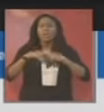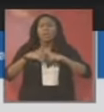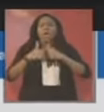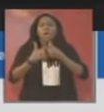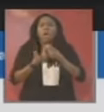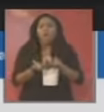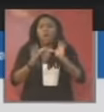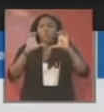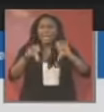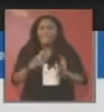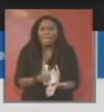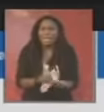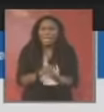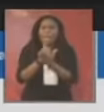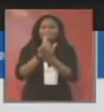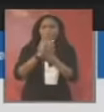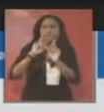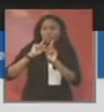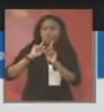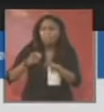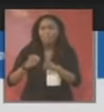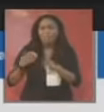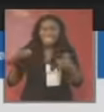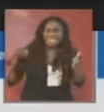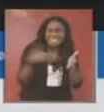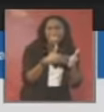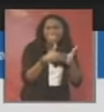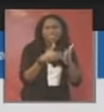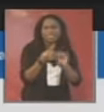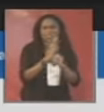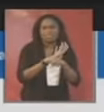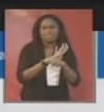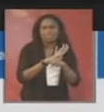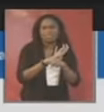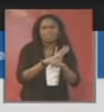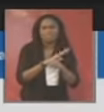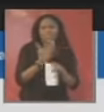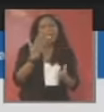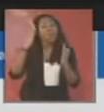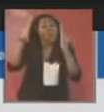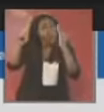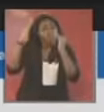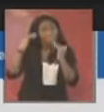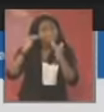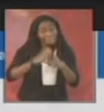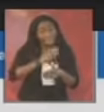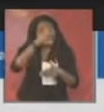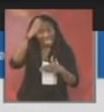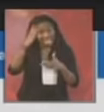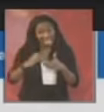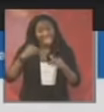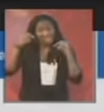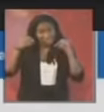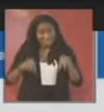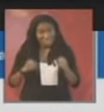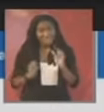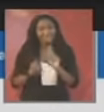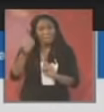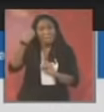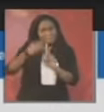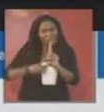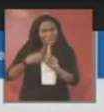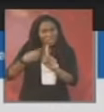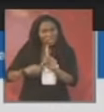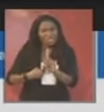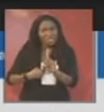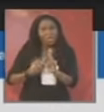Pandemic. Importantly, we plan to host a symposium by the end of this month looking at the vaccines, the